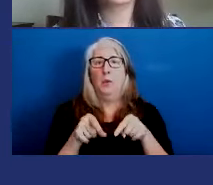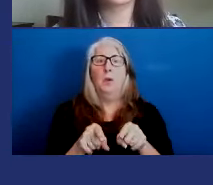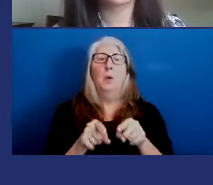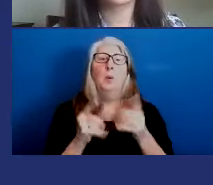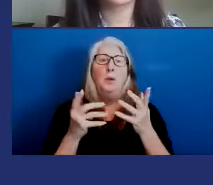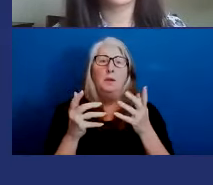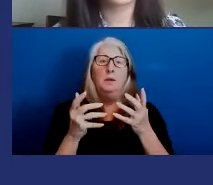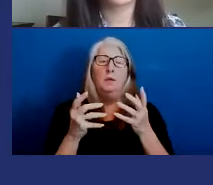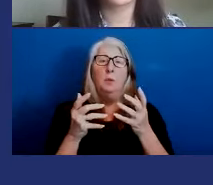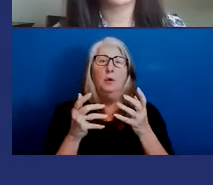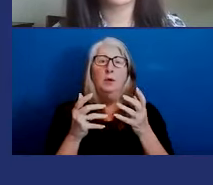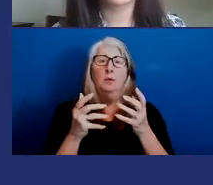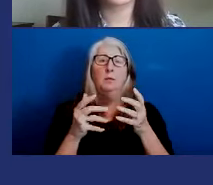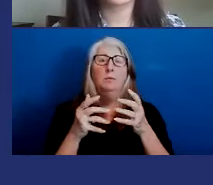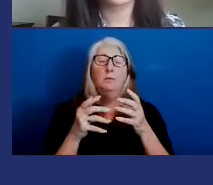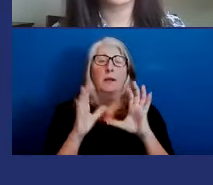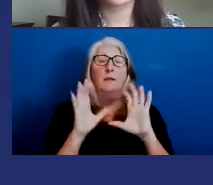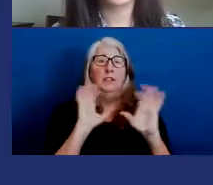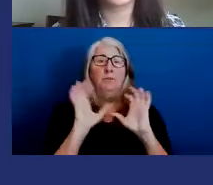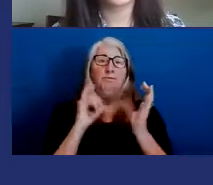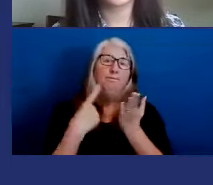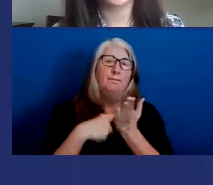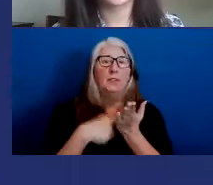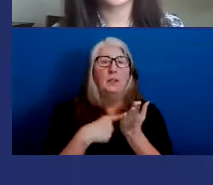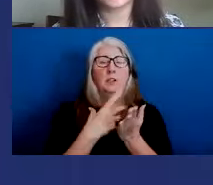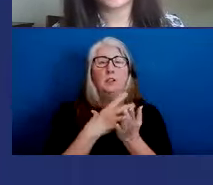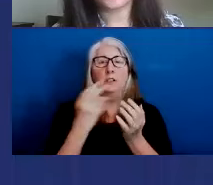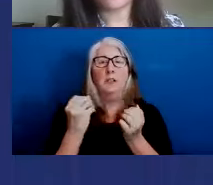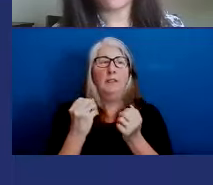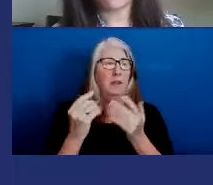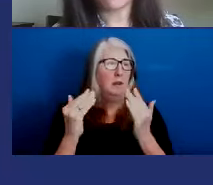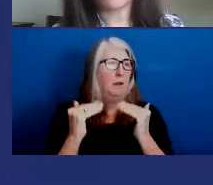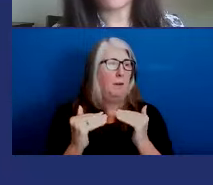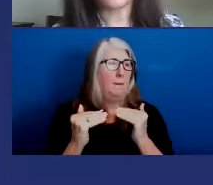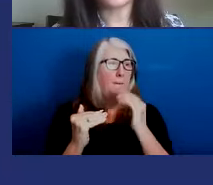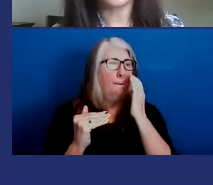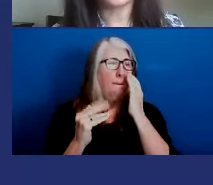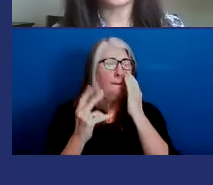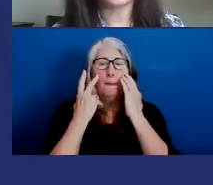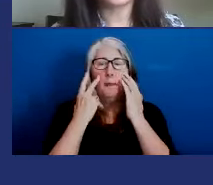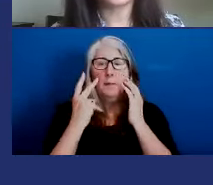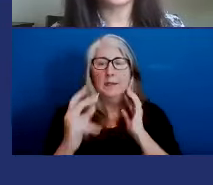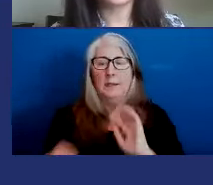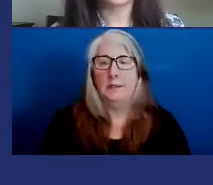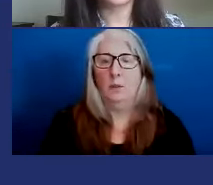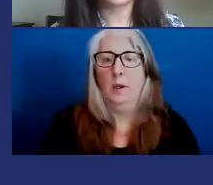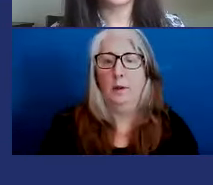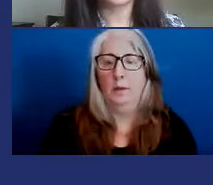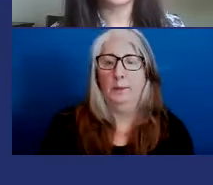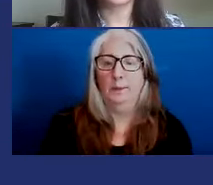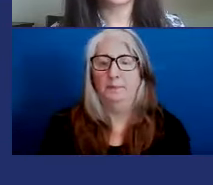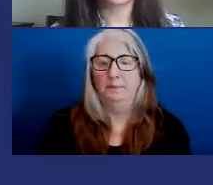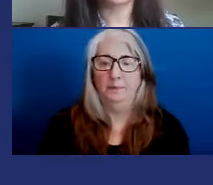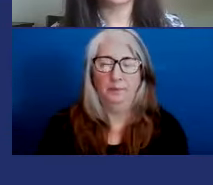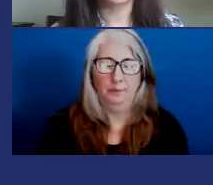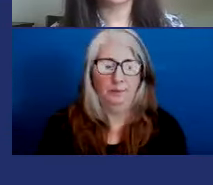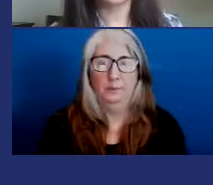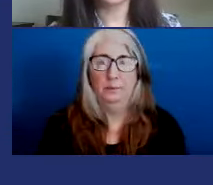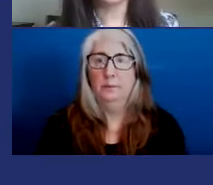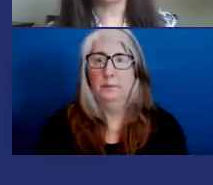those discussions? And then let's see here. We also talked a little